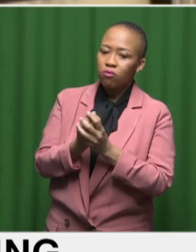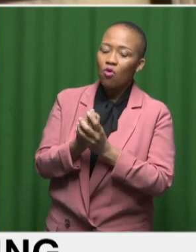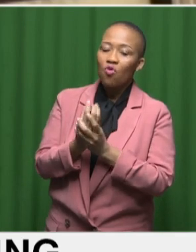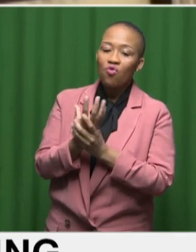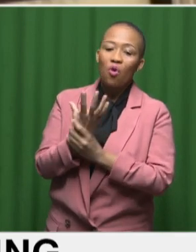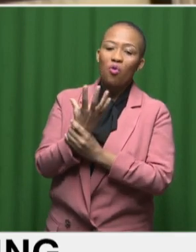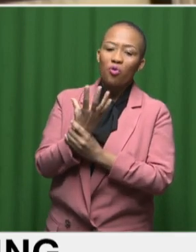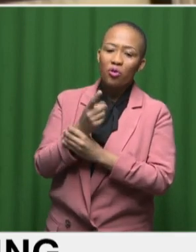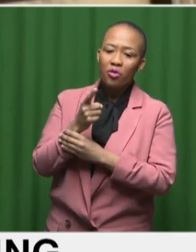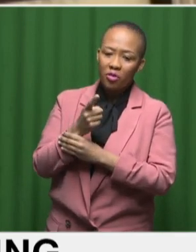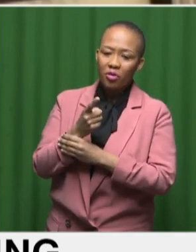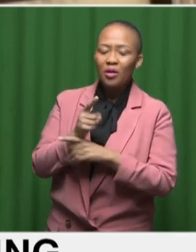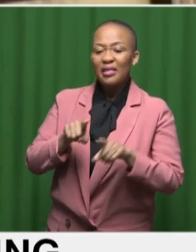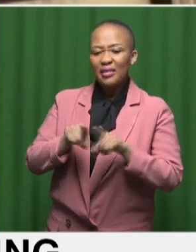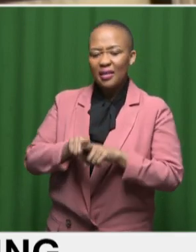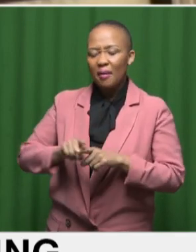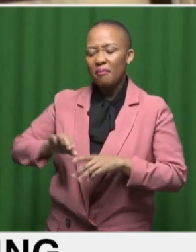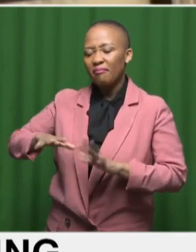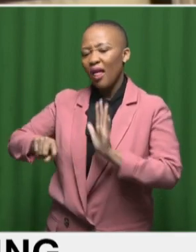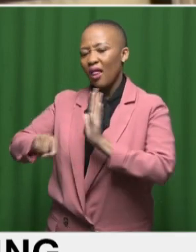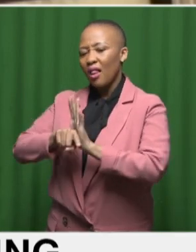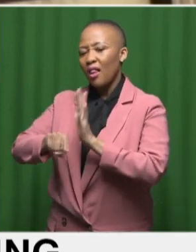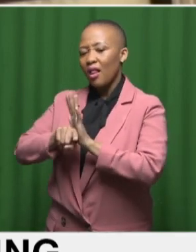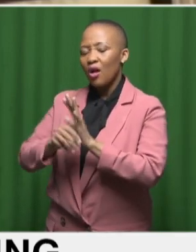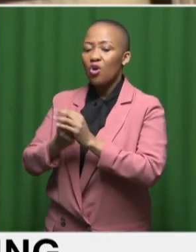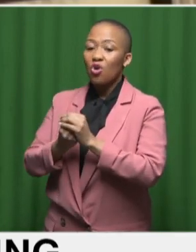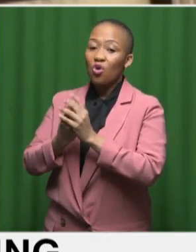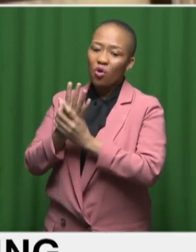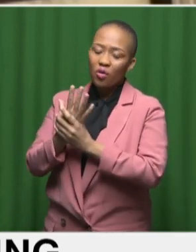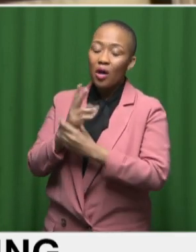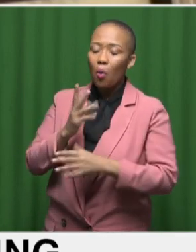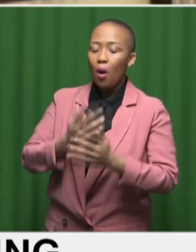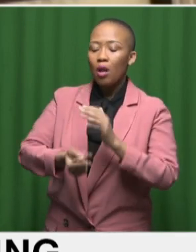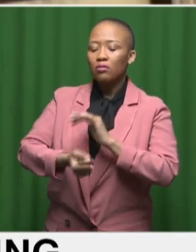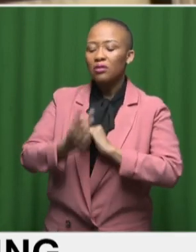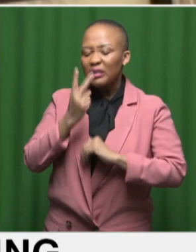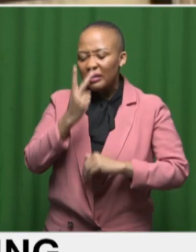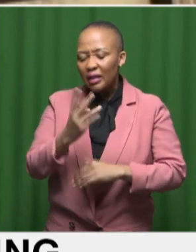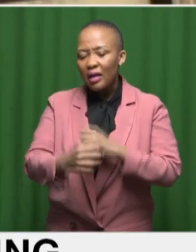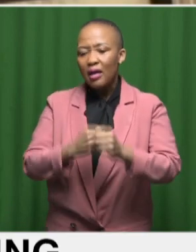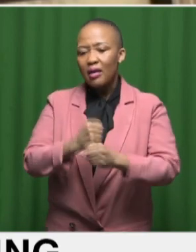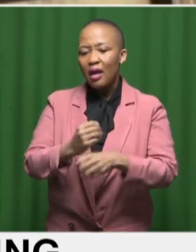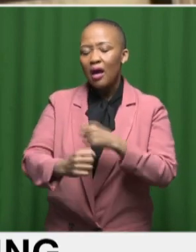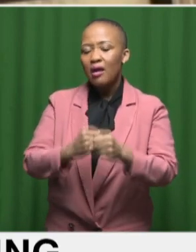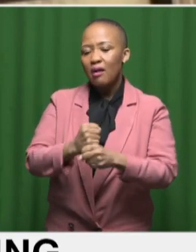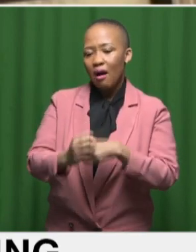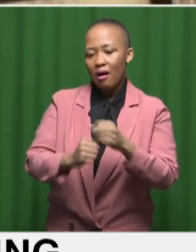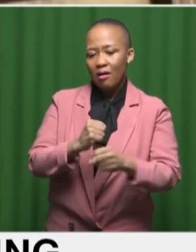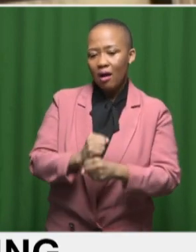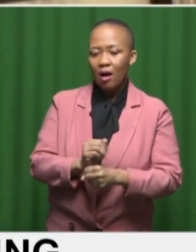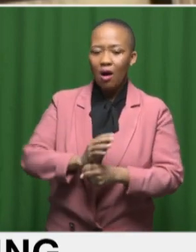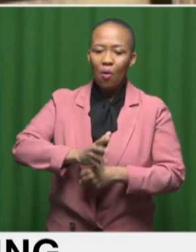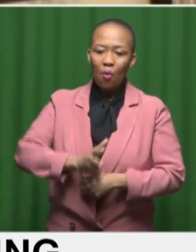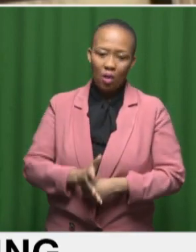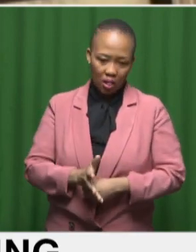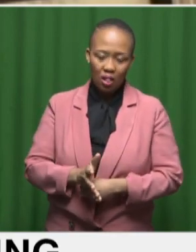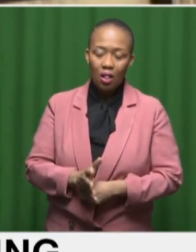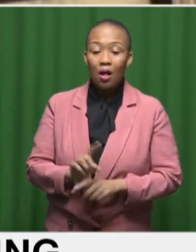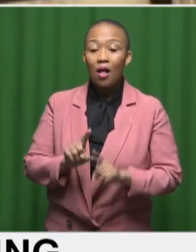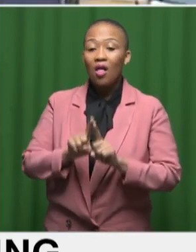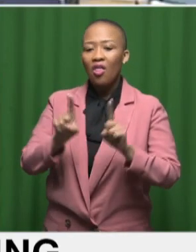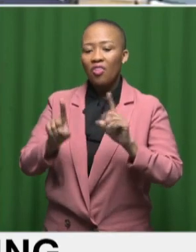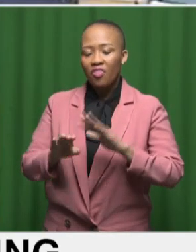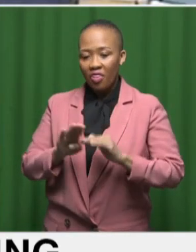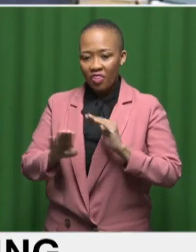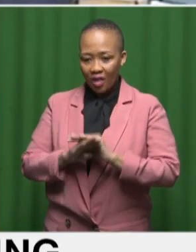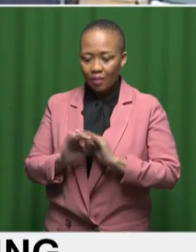and a moderate to negative growth rate on a year-on-year basis, rather than a far more serious